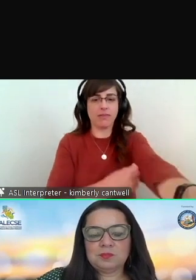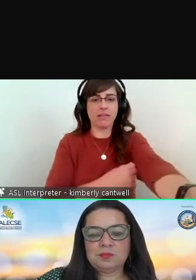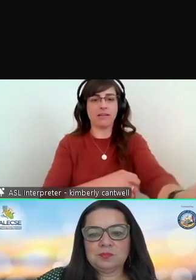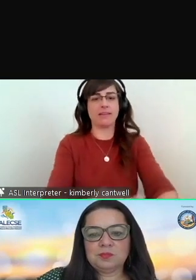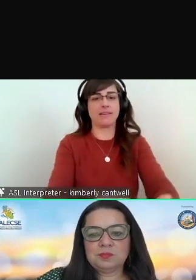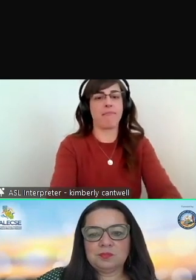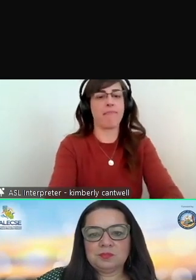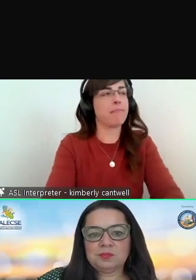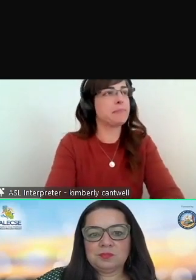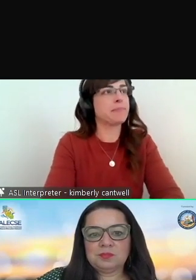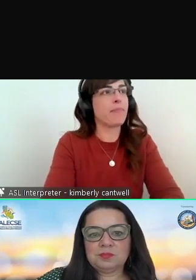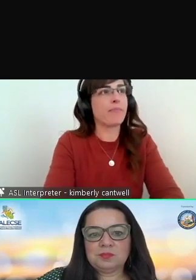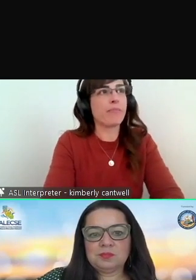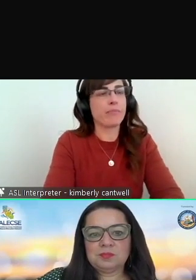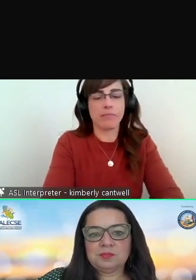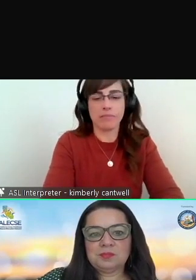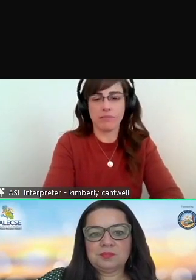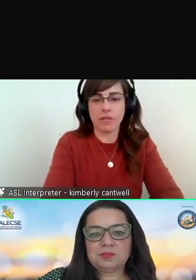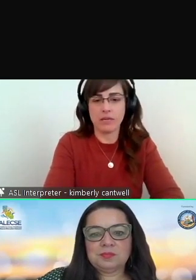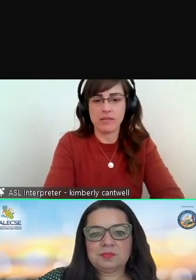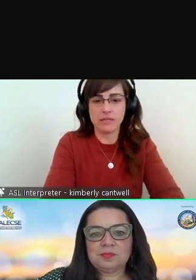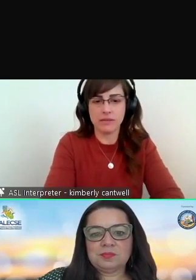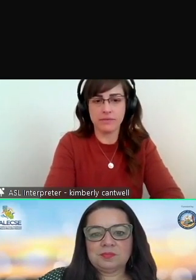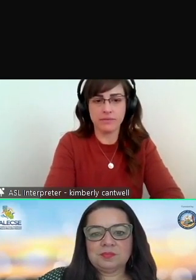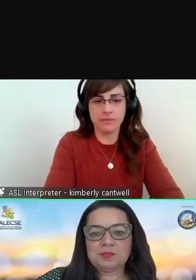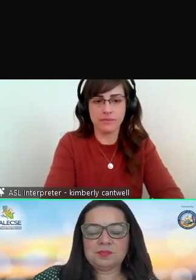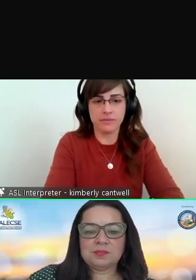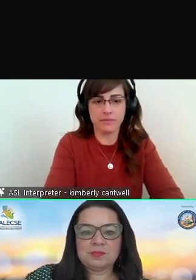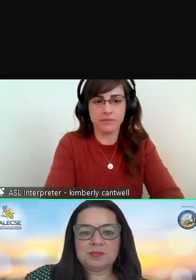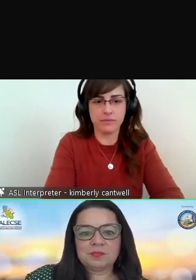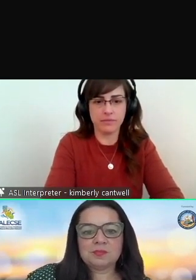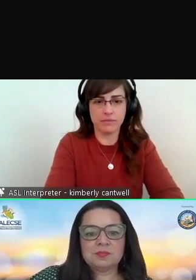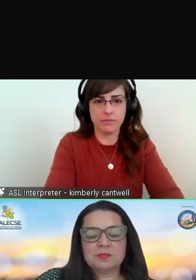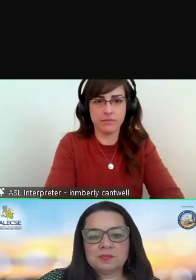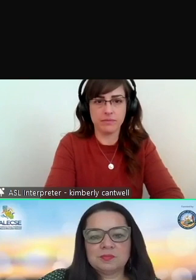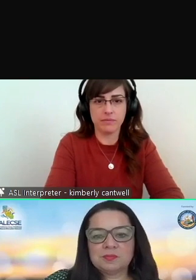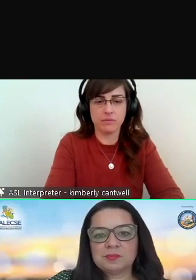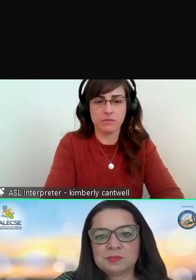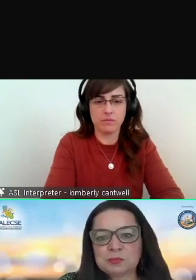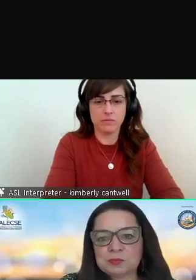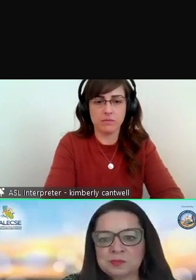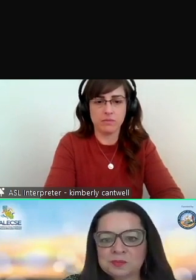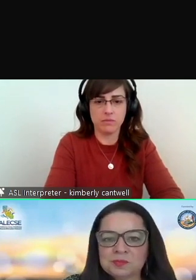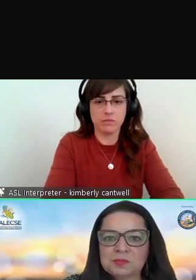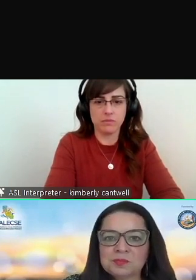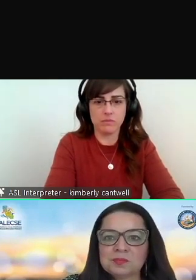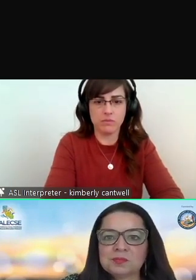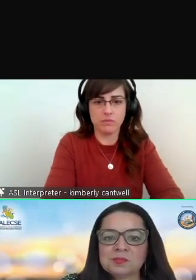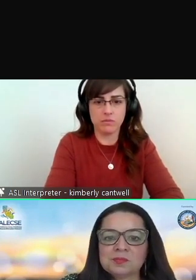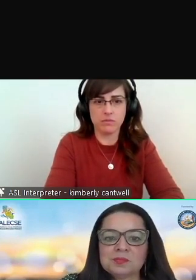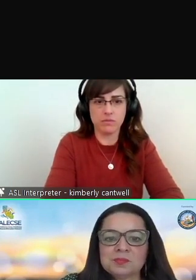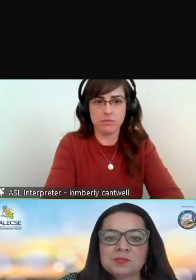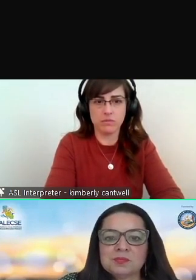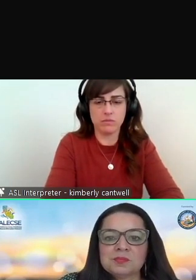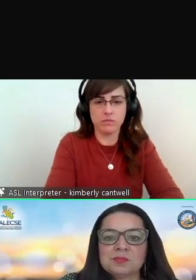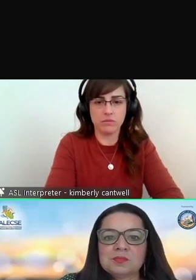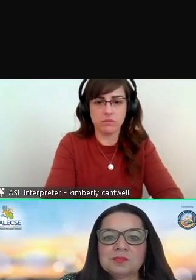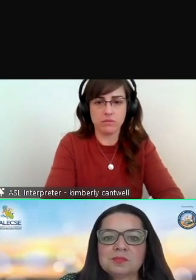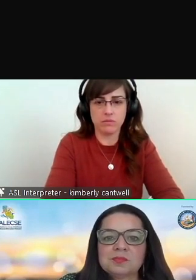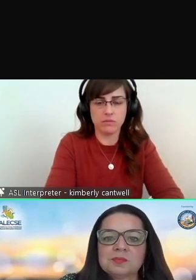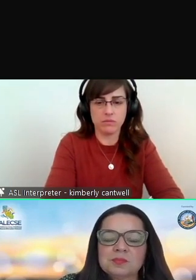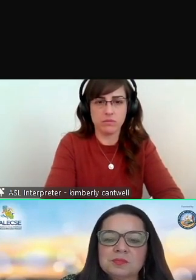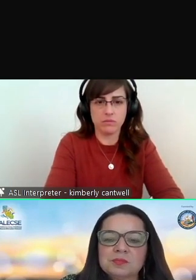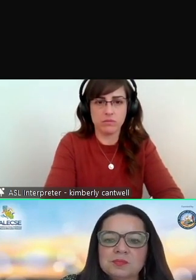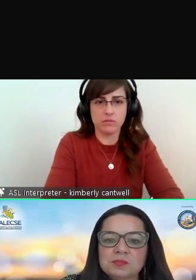No. The animals eat. Animals eat? What are they going to eat? They're